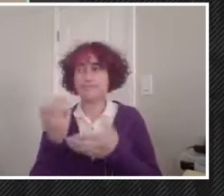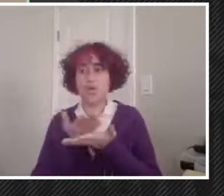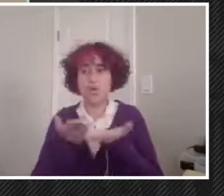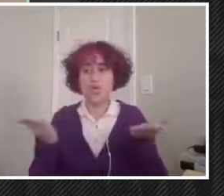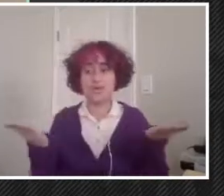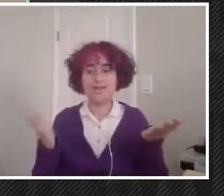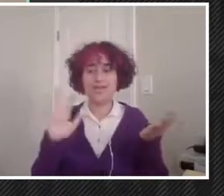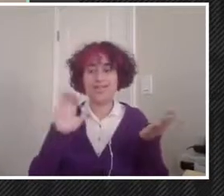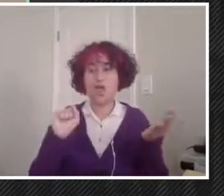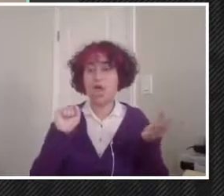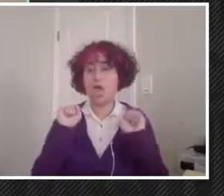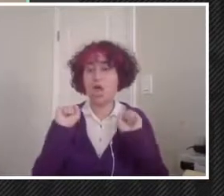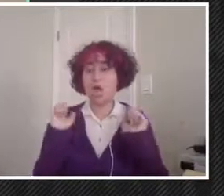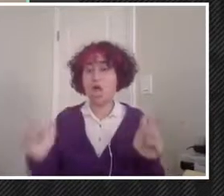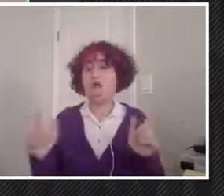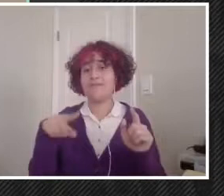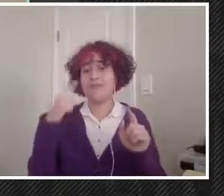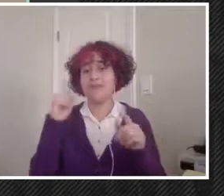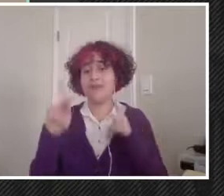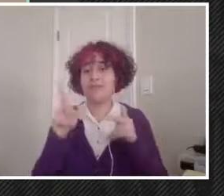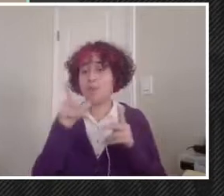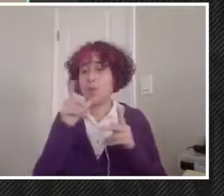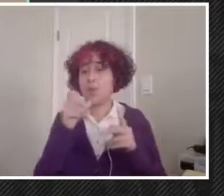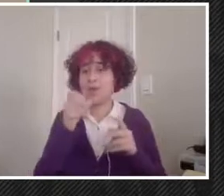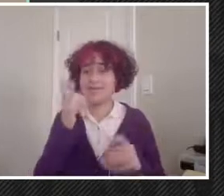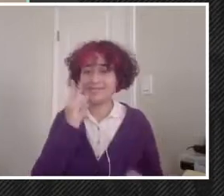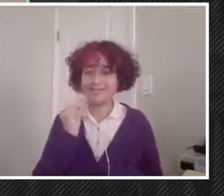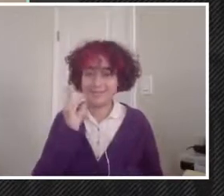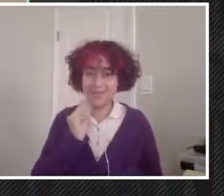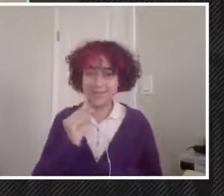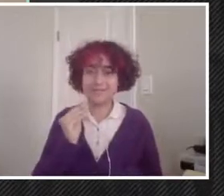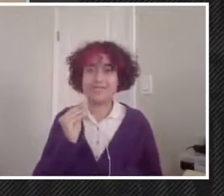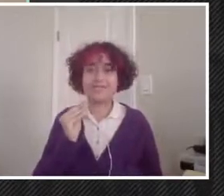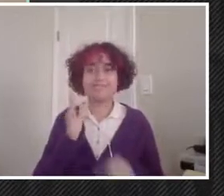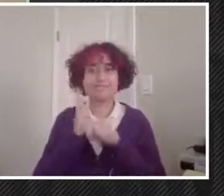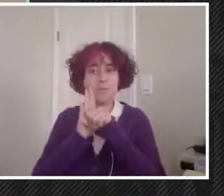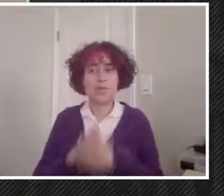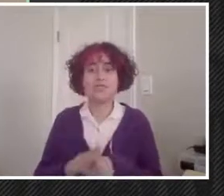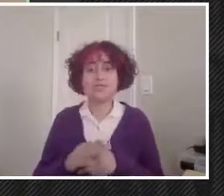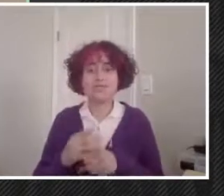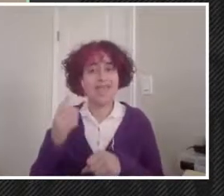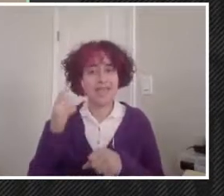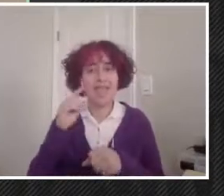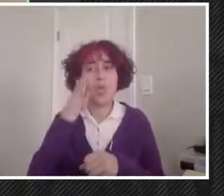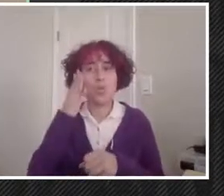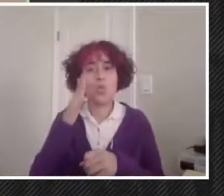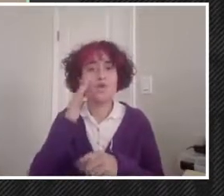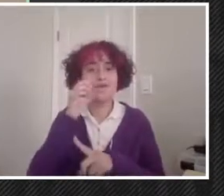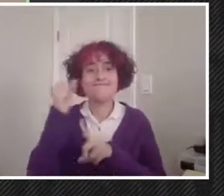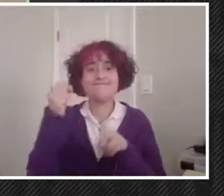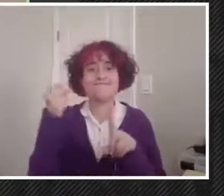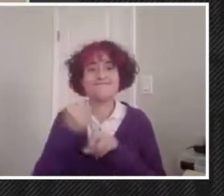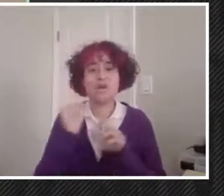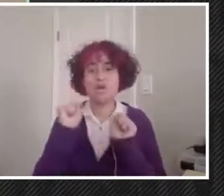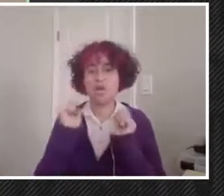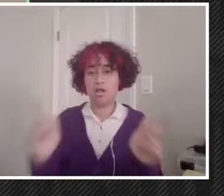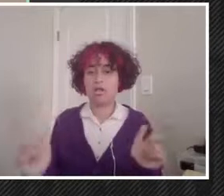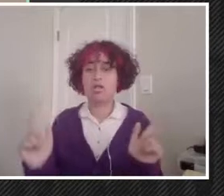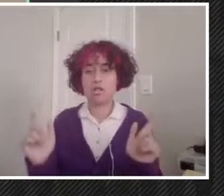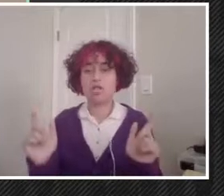people who are experiencing oppression experience, eventually it will affect all of us, right? And you